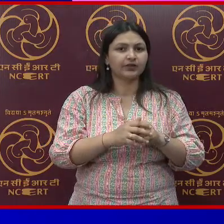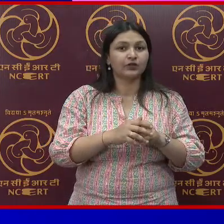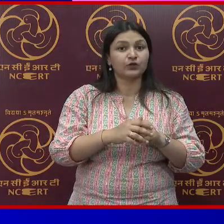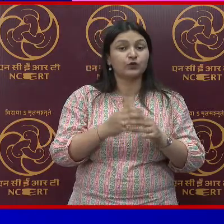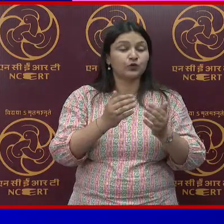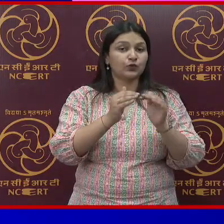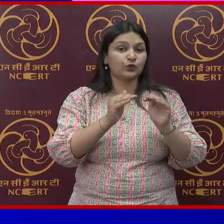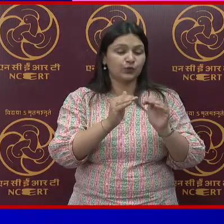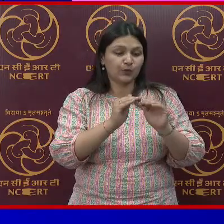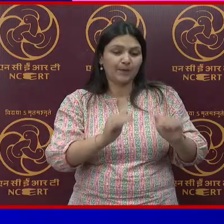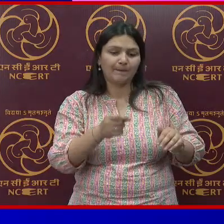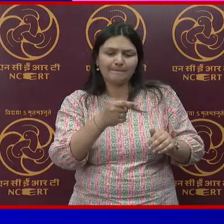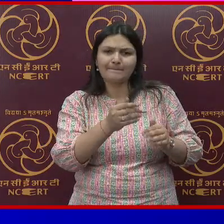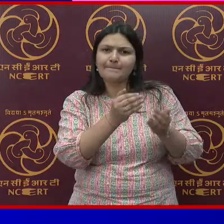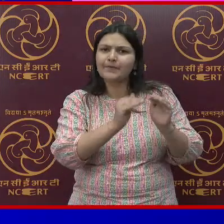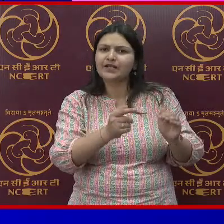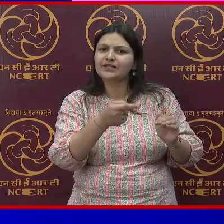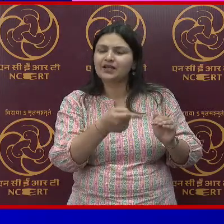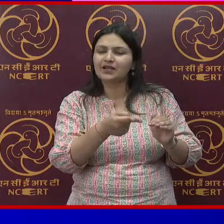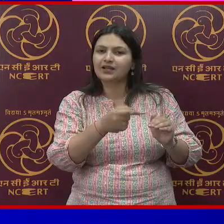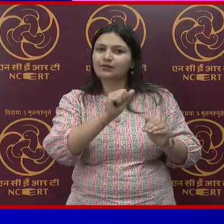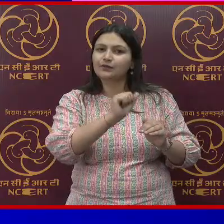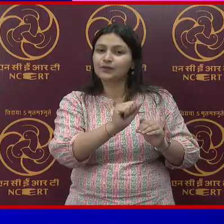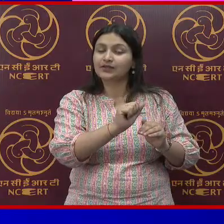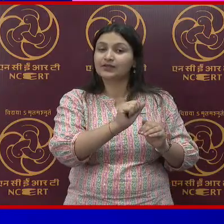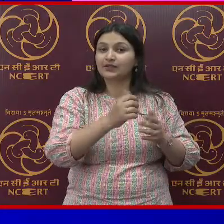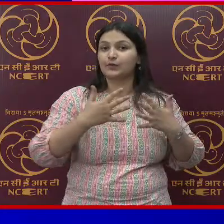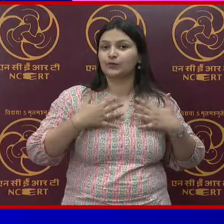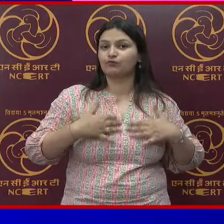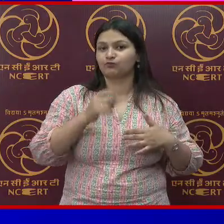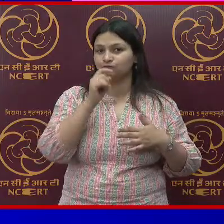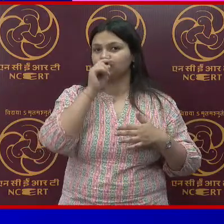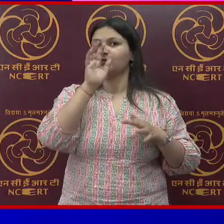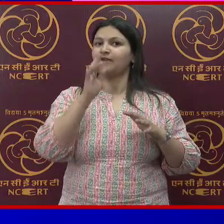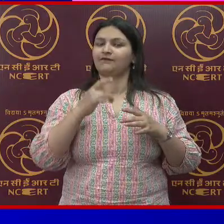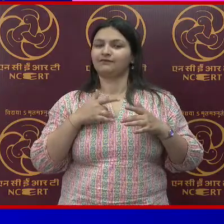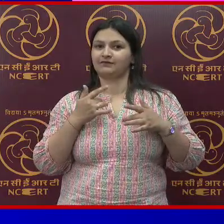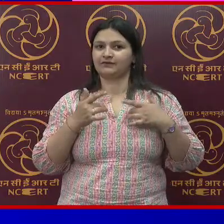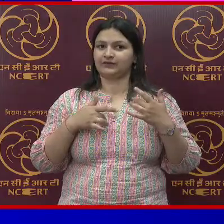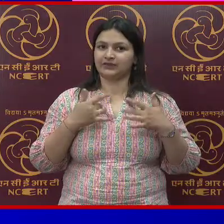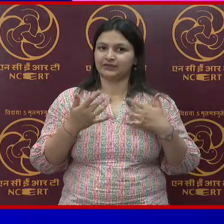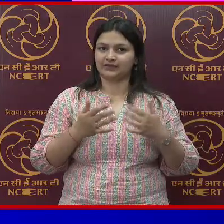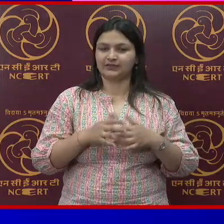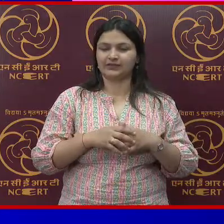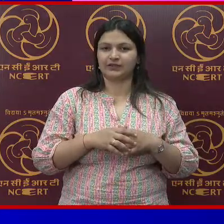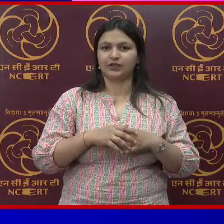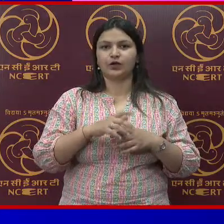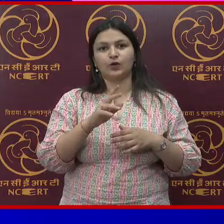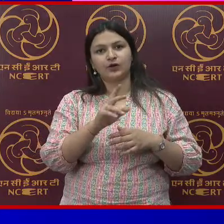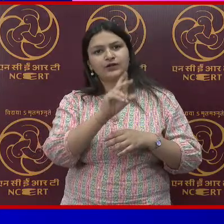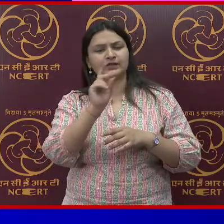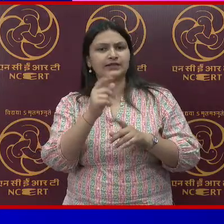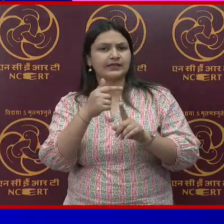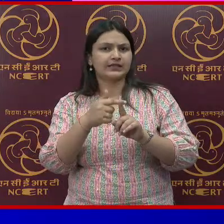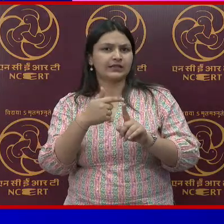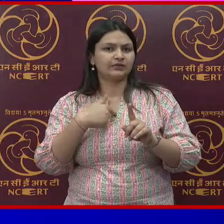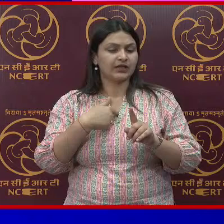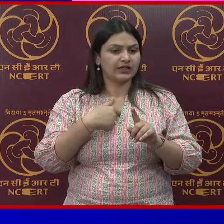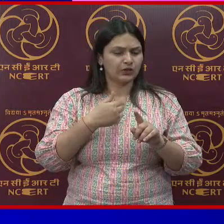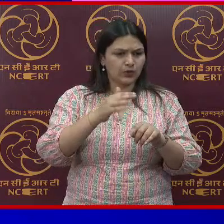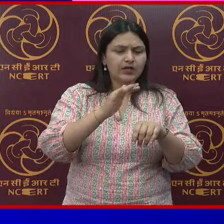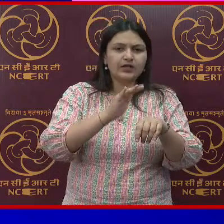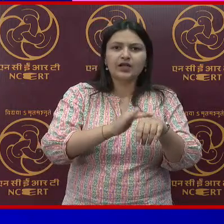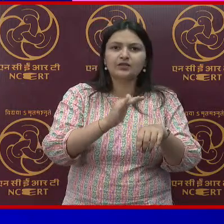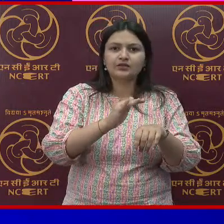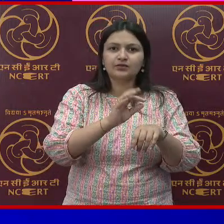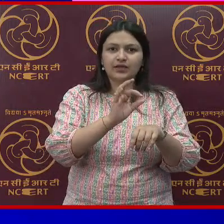proud of his or her own body, and simultaneously you can tell the child about good touch and bad touch.